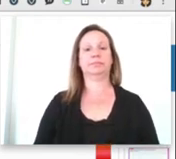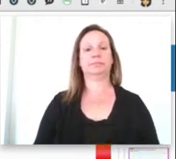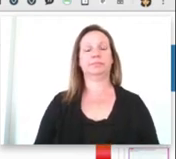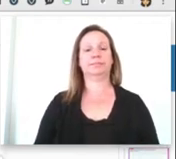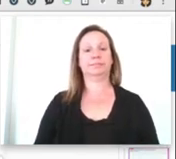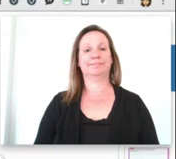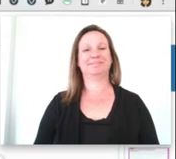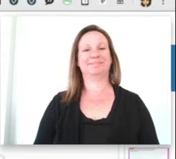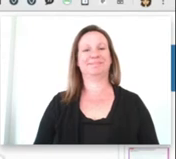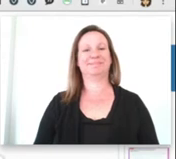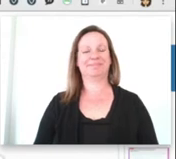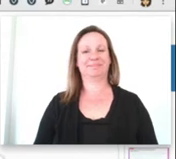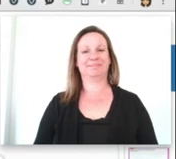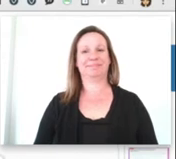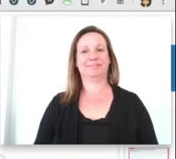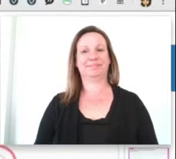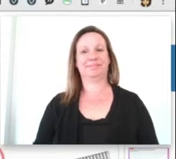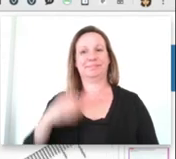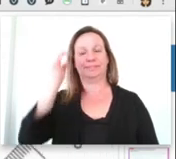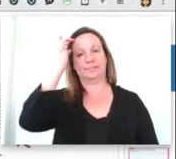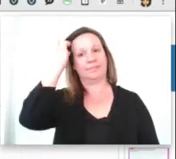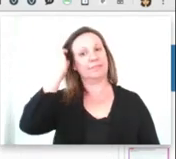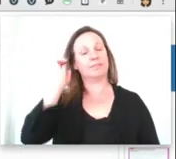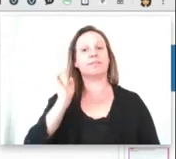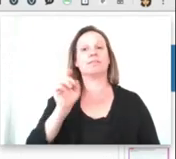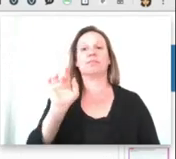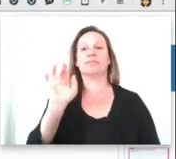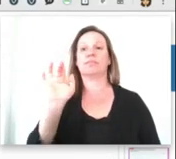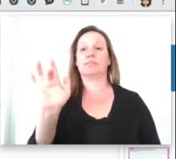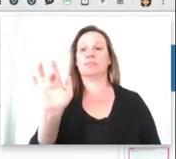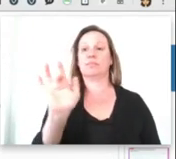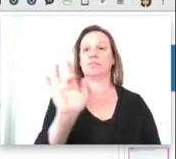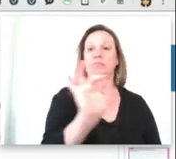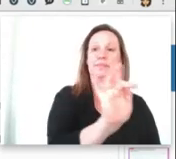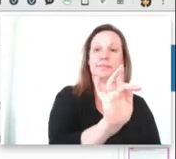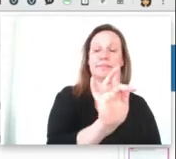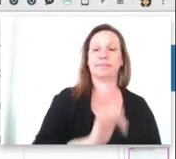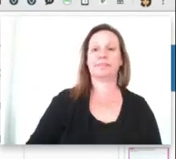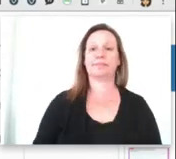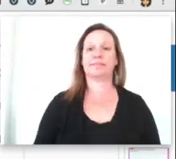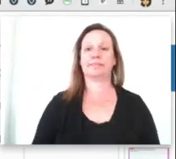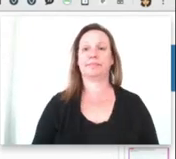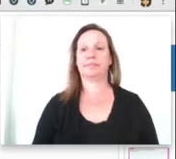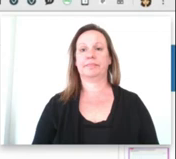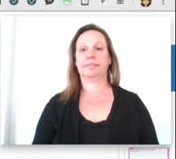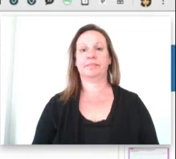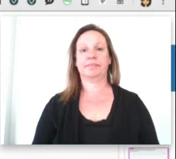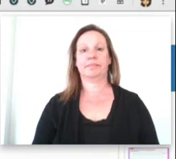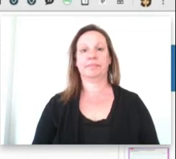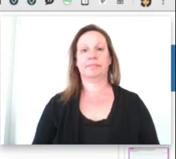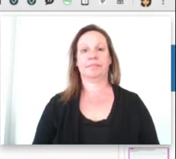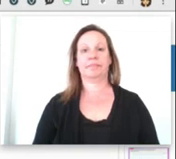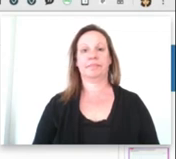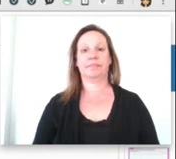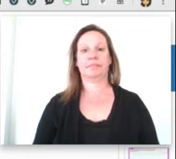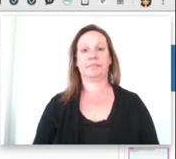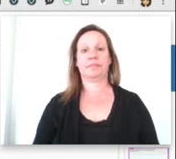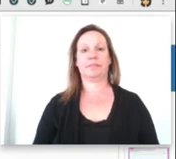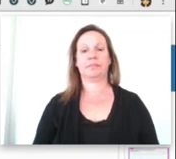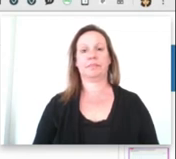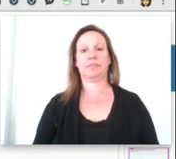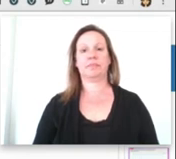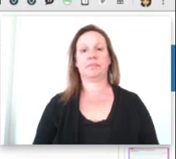Okay, I'm going to get my little drag and drop back. Go line up my ruler so that I can go ahead.